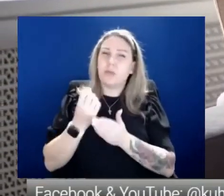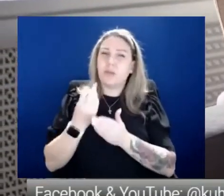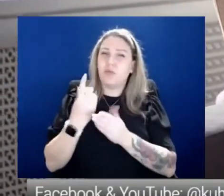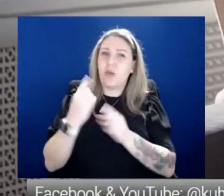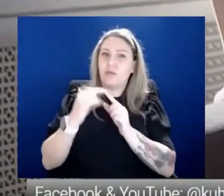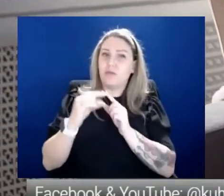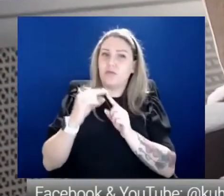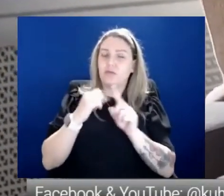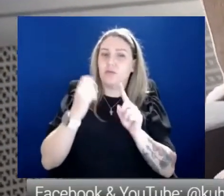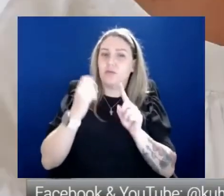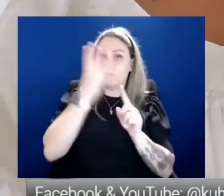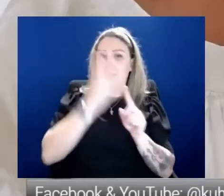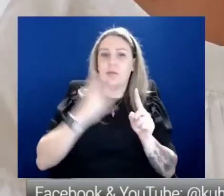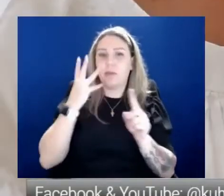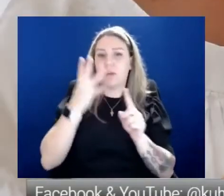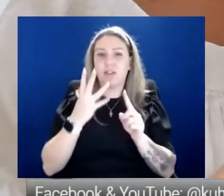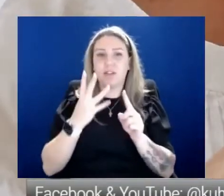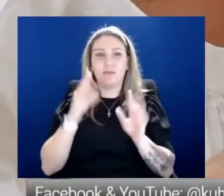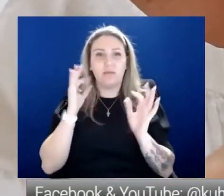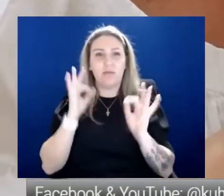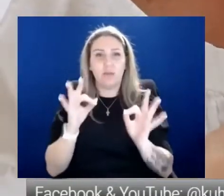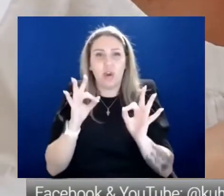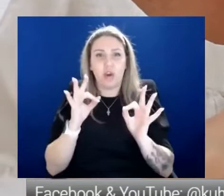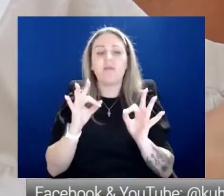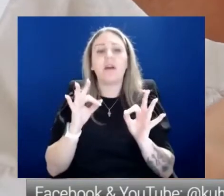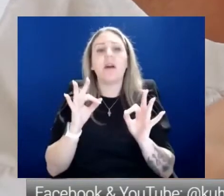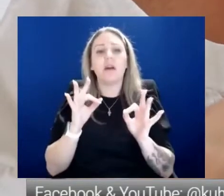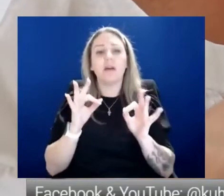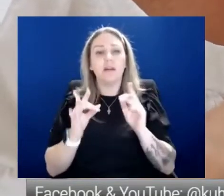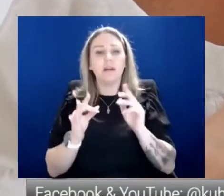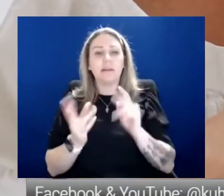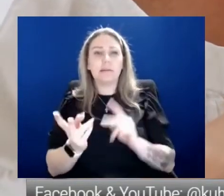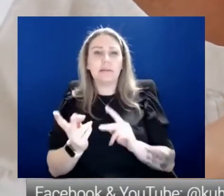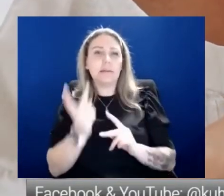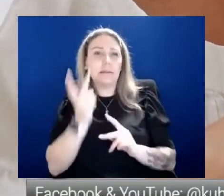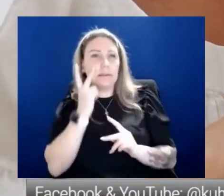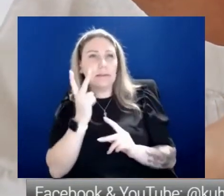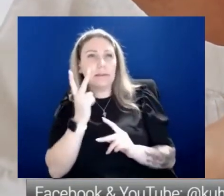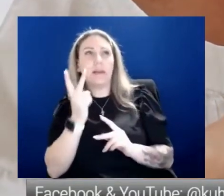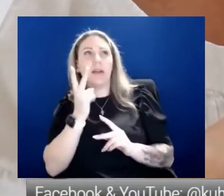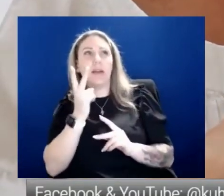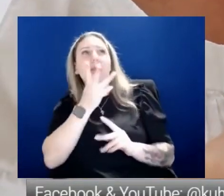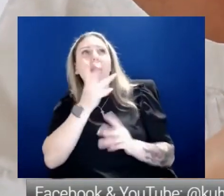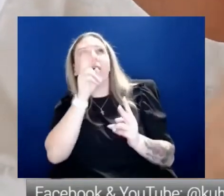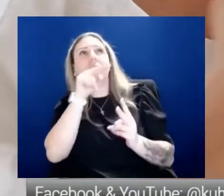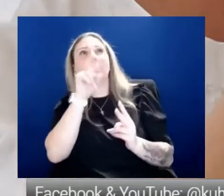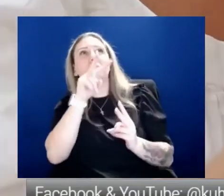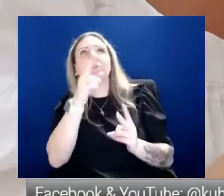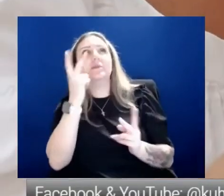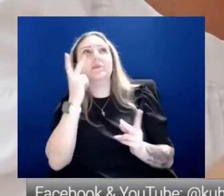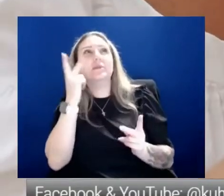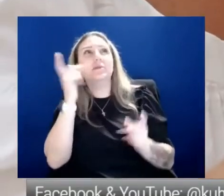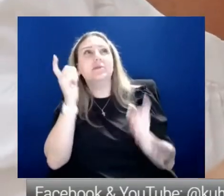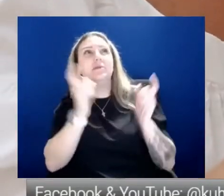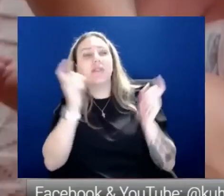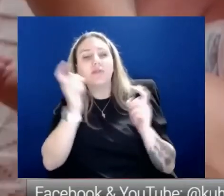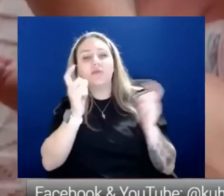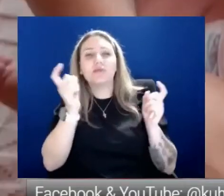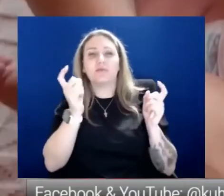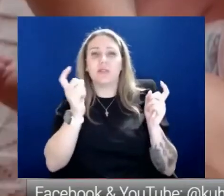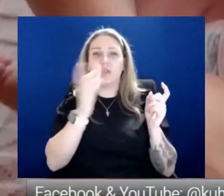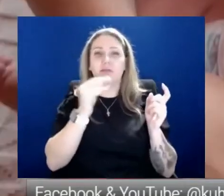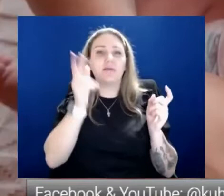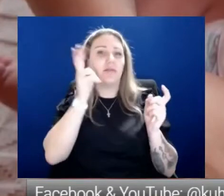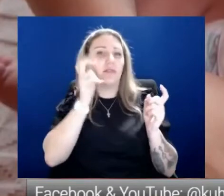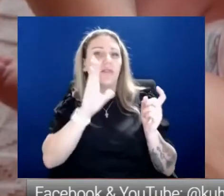perfect range for them to see their mom and pick up on facial expressions and hear their